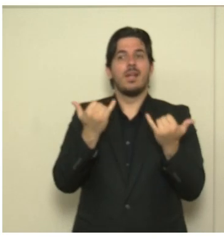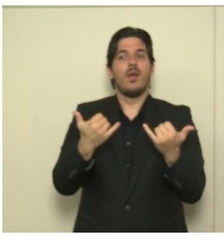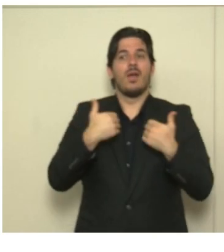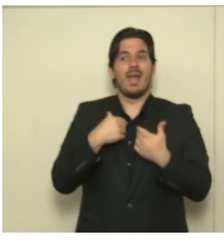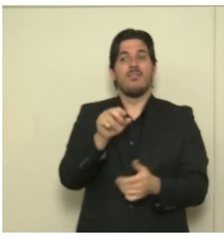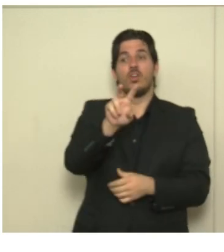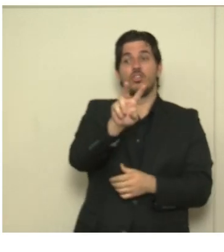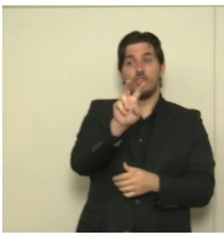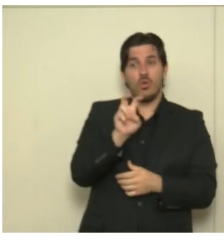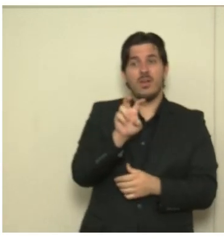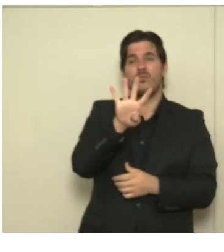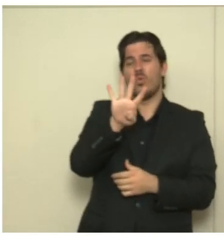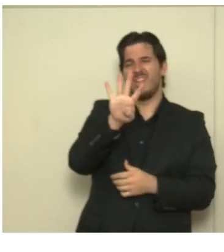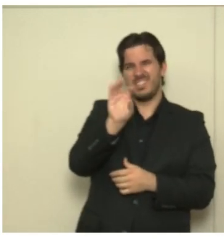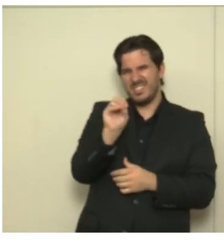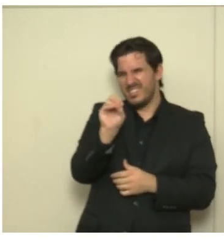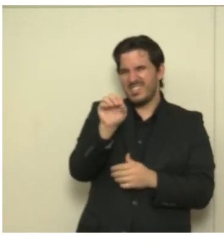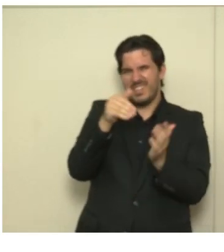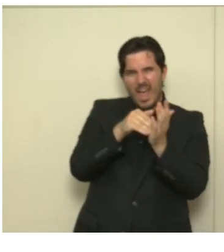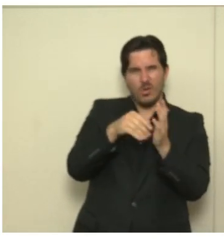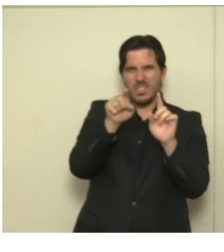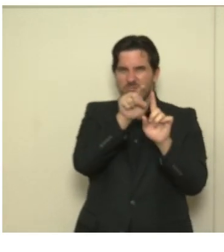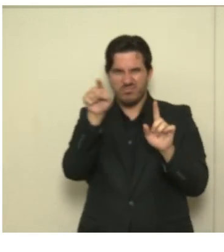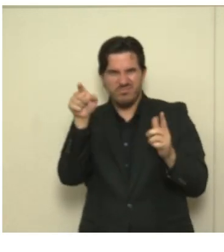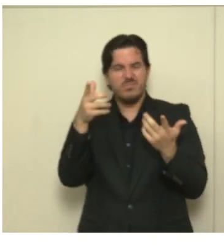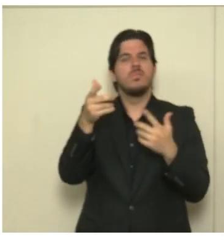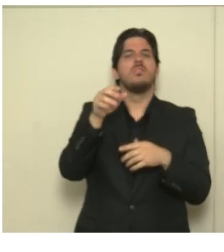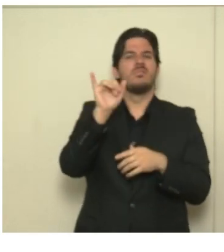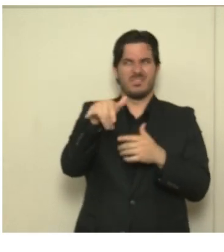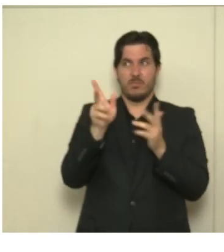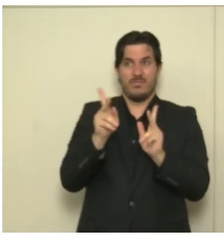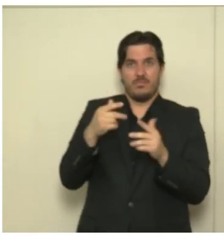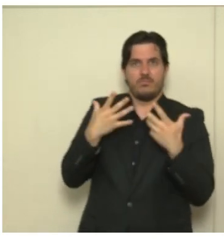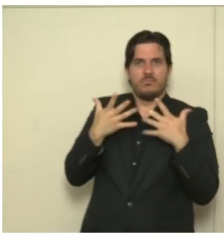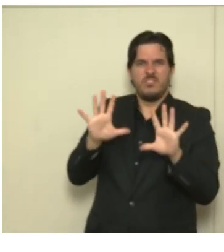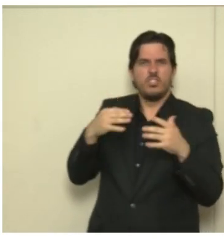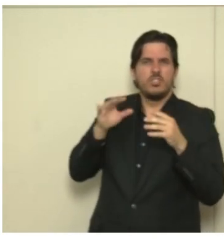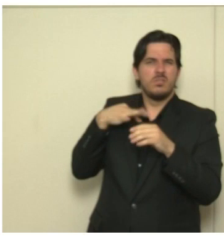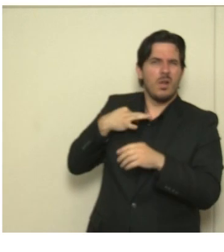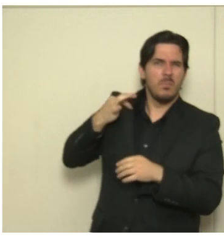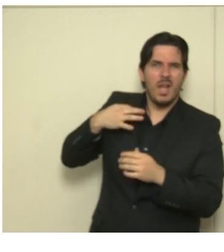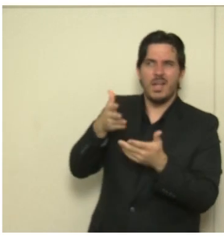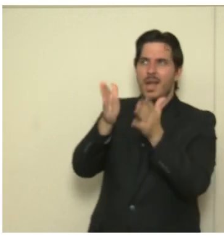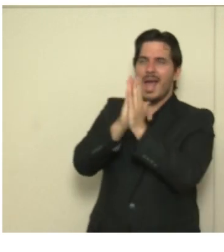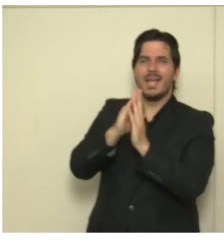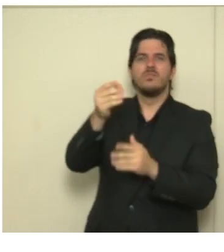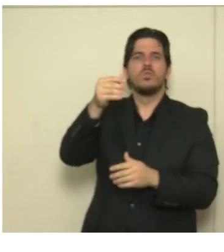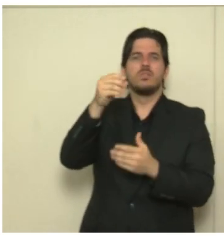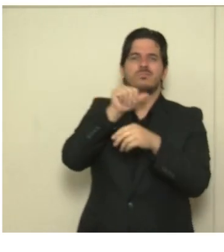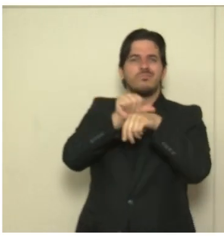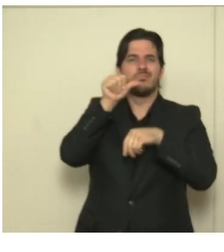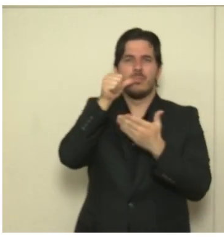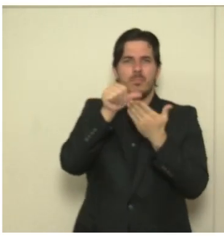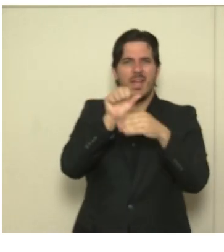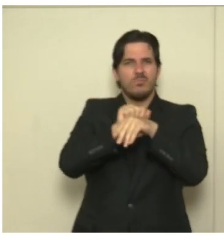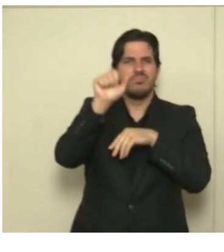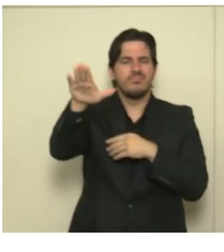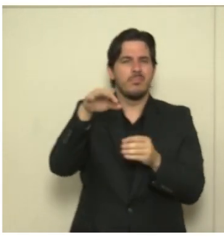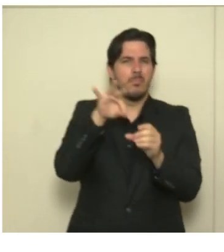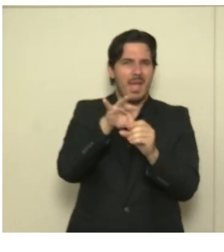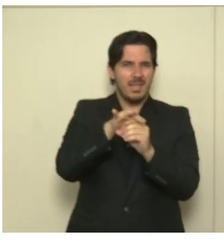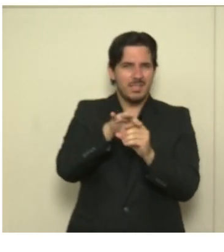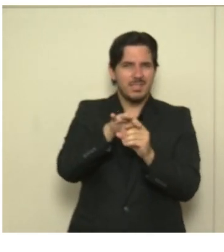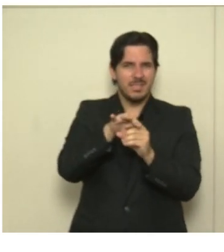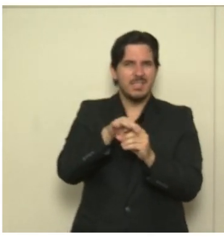247,725 New Mexicans already apply for their absentee ballot. There's a lot to get to. I'm going to use my time with you here today